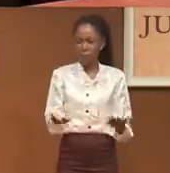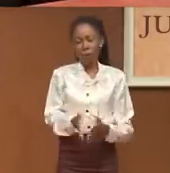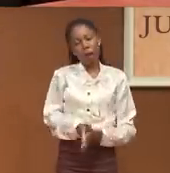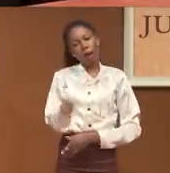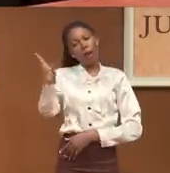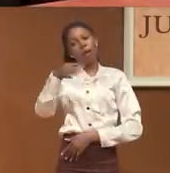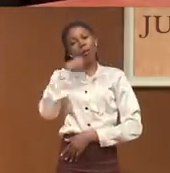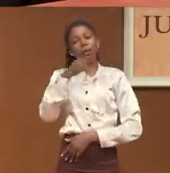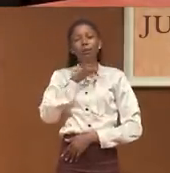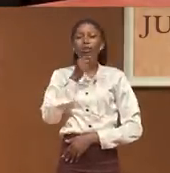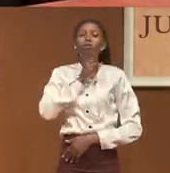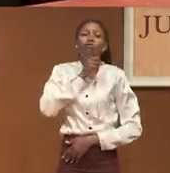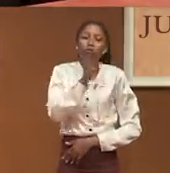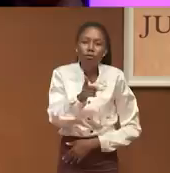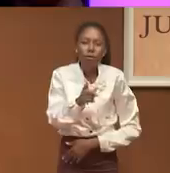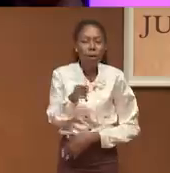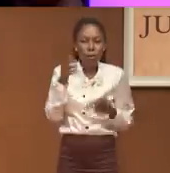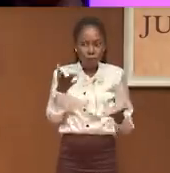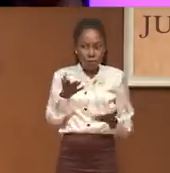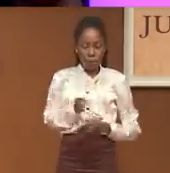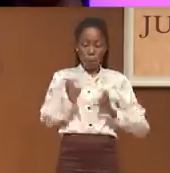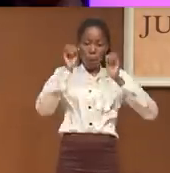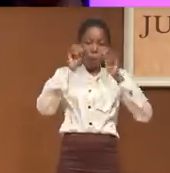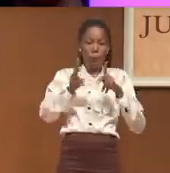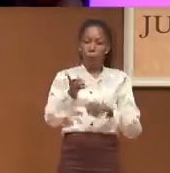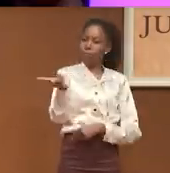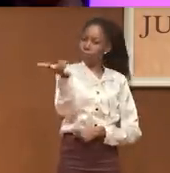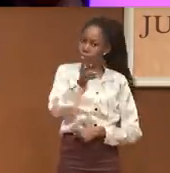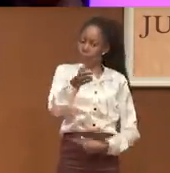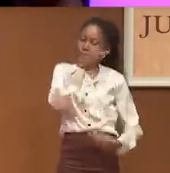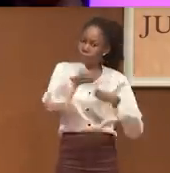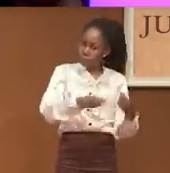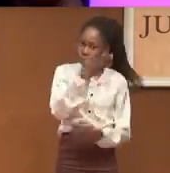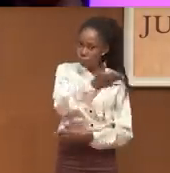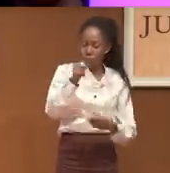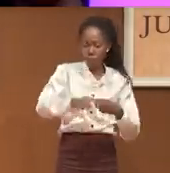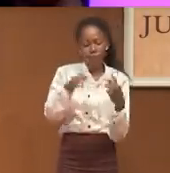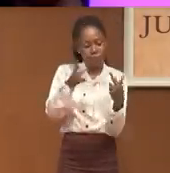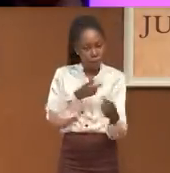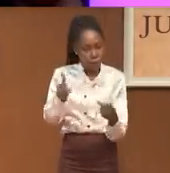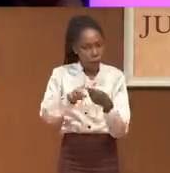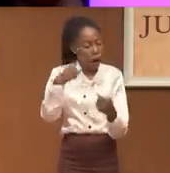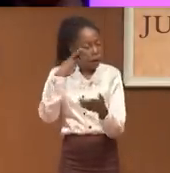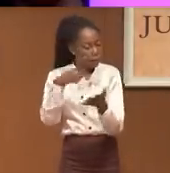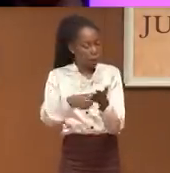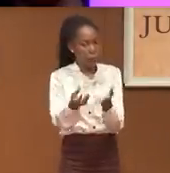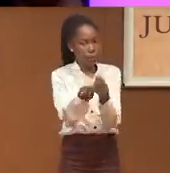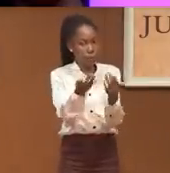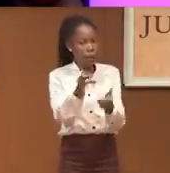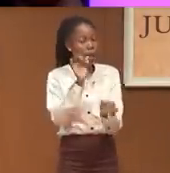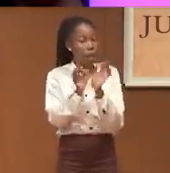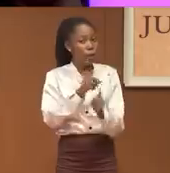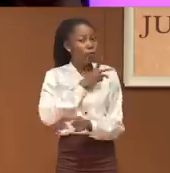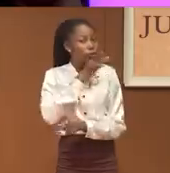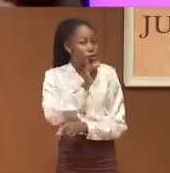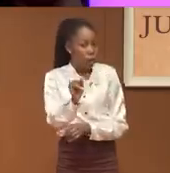insisted that it's not true. I said, okay, let's go there. Let's go to that land. And if you are sure that the land, there is nothing like